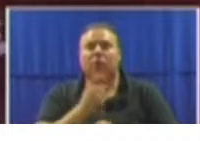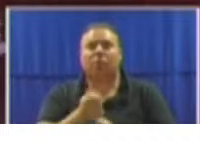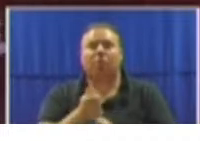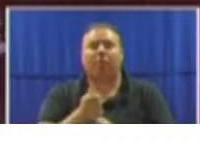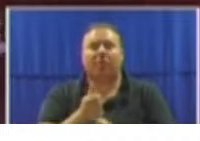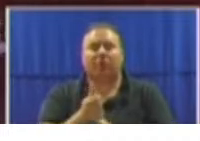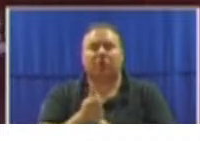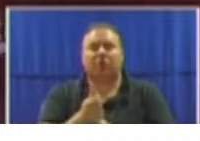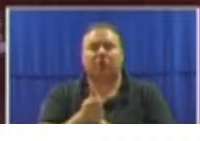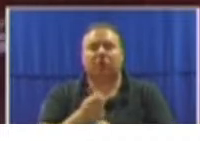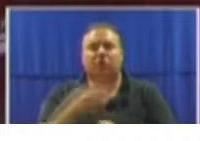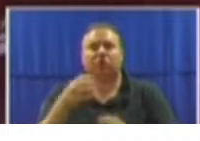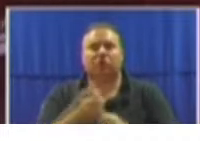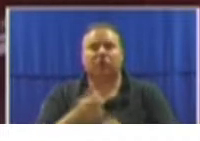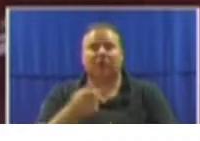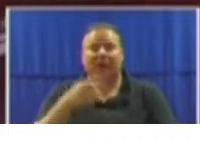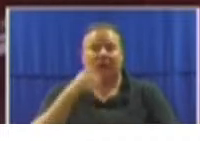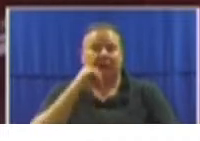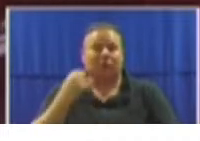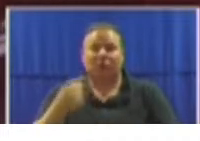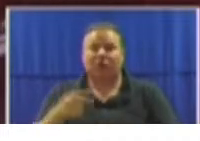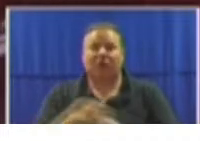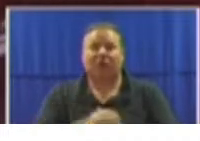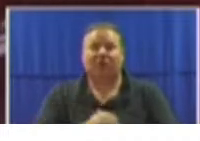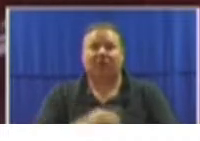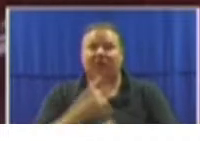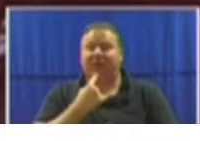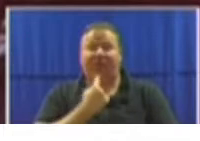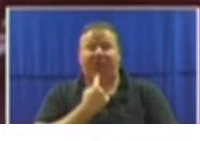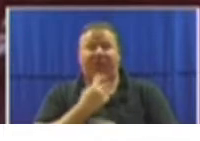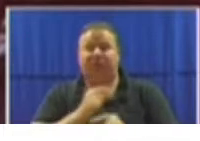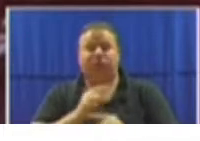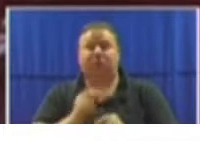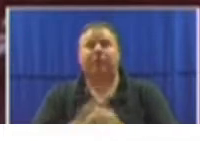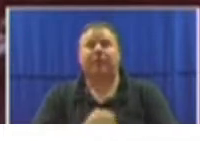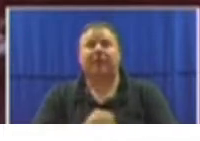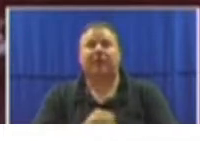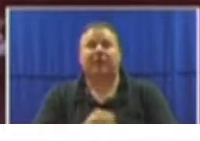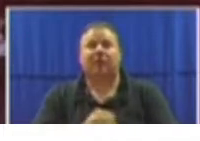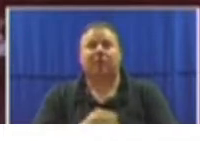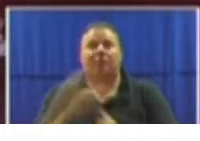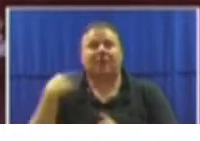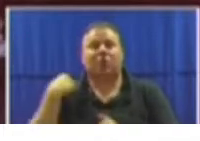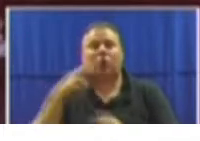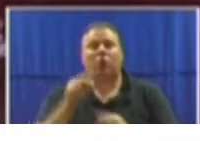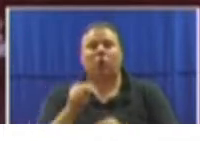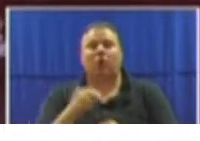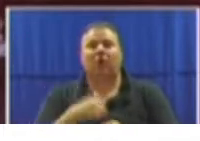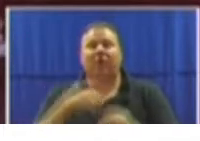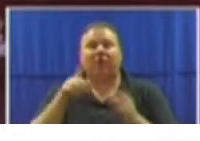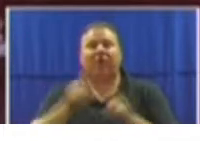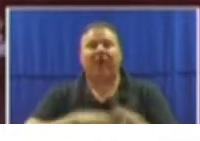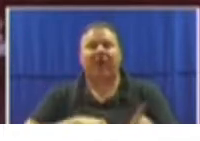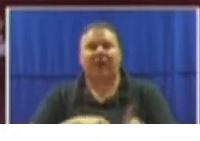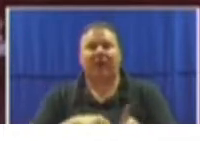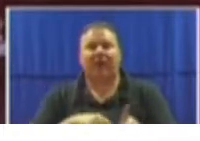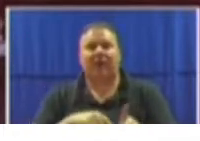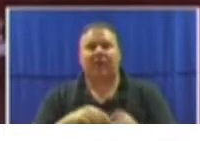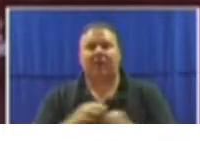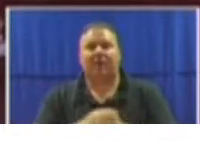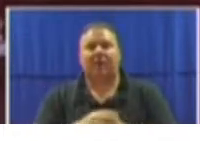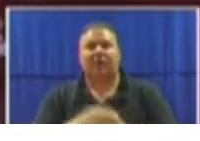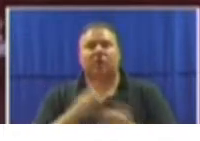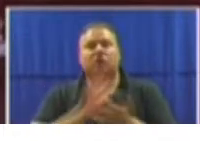4 is a true all-rounder of uselessness, Minister Dlodlo. She both oversaw the failure of the intelligence services to prevent last year's violent